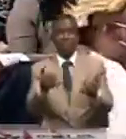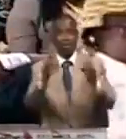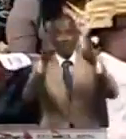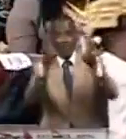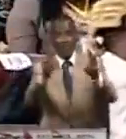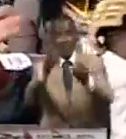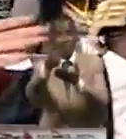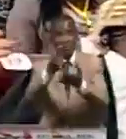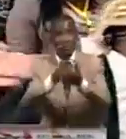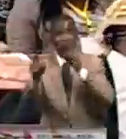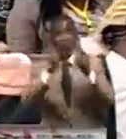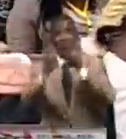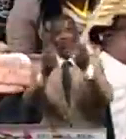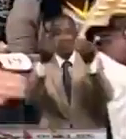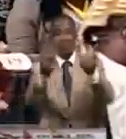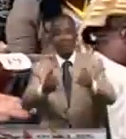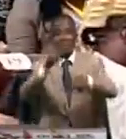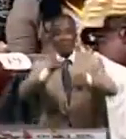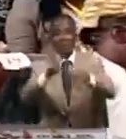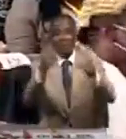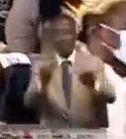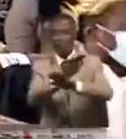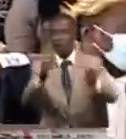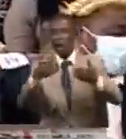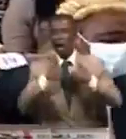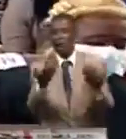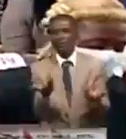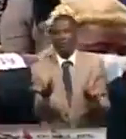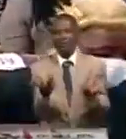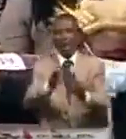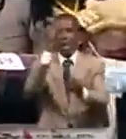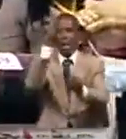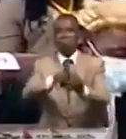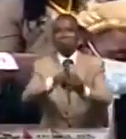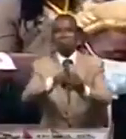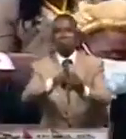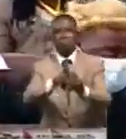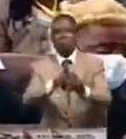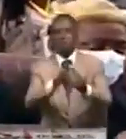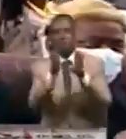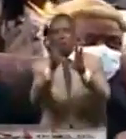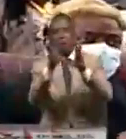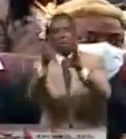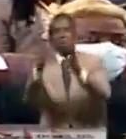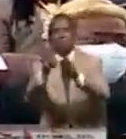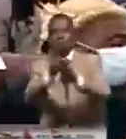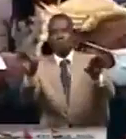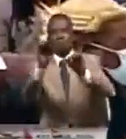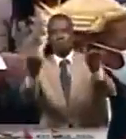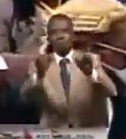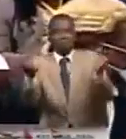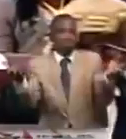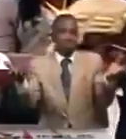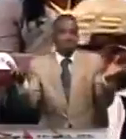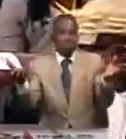management stage, in this situation, we did not have a direct application for directions, my lord. We did not have that. I believe